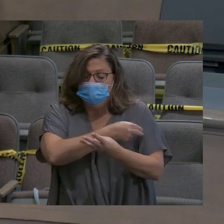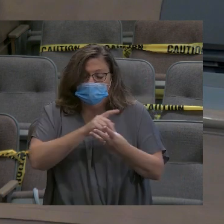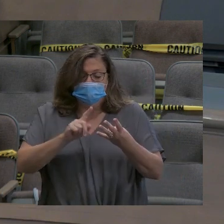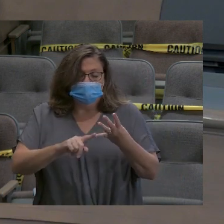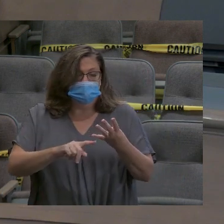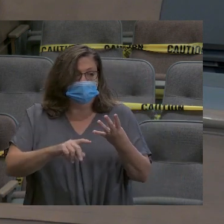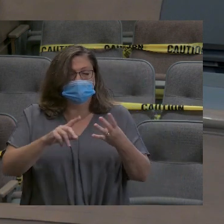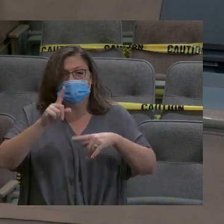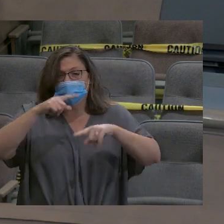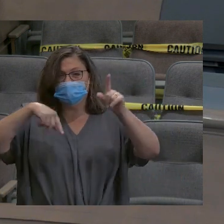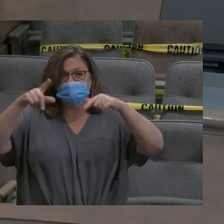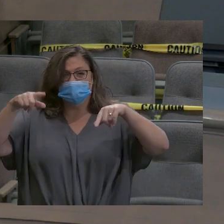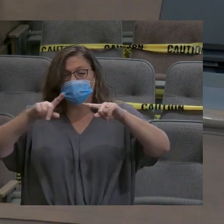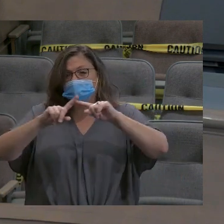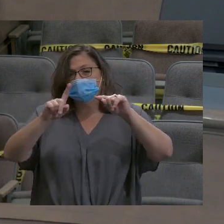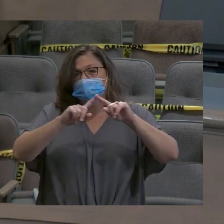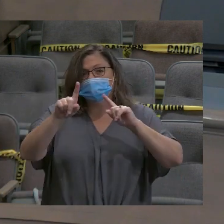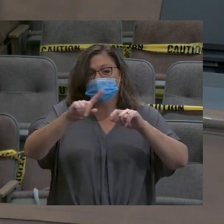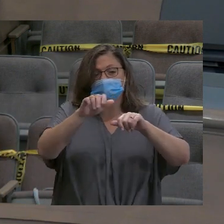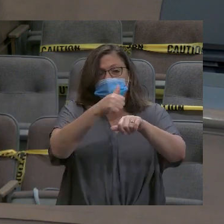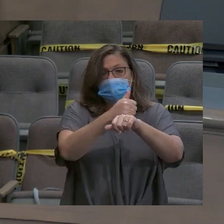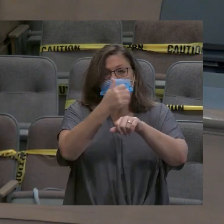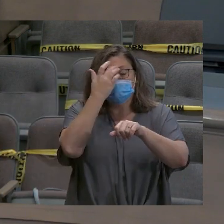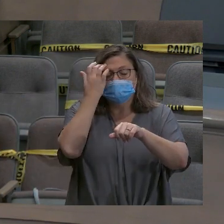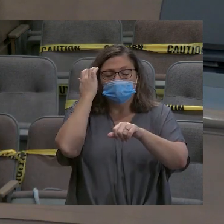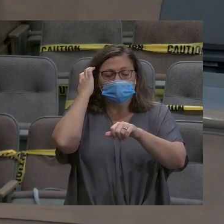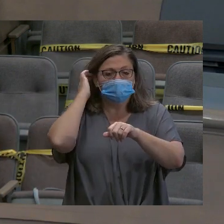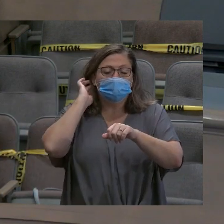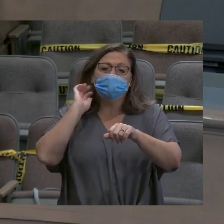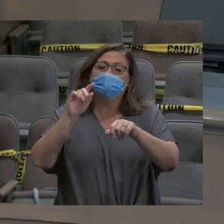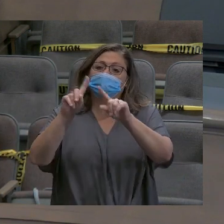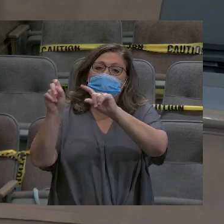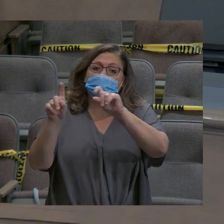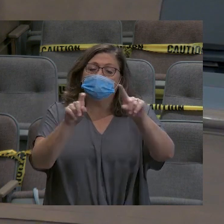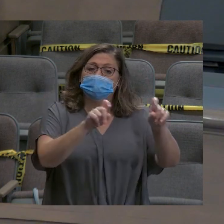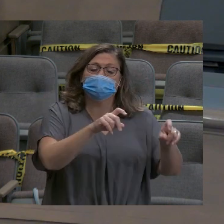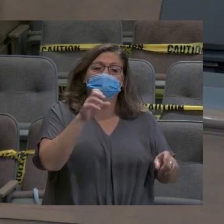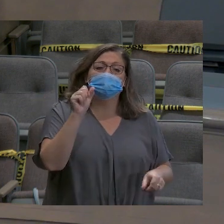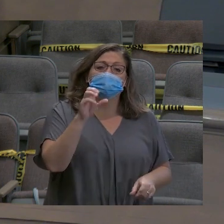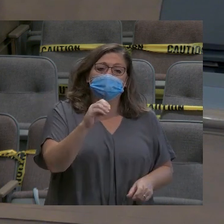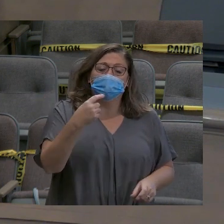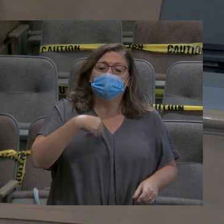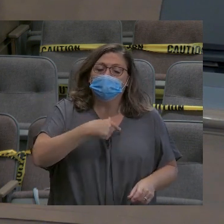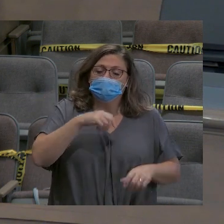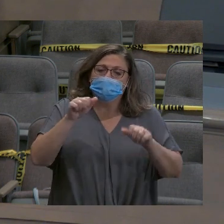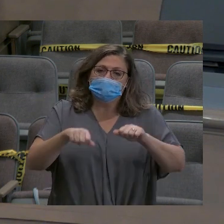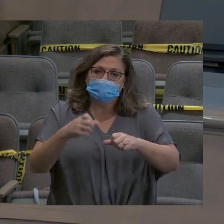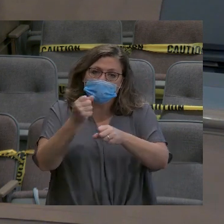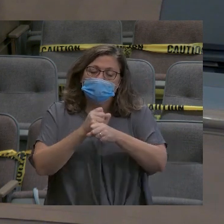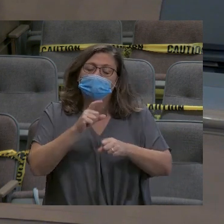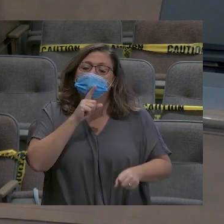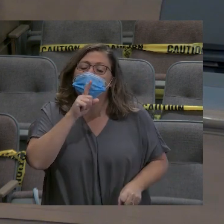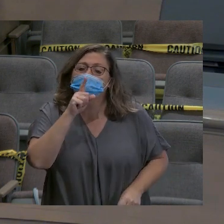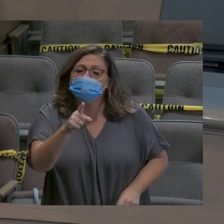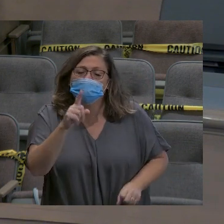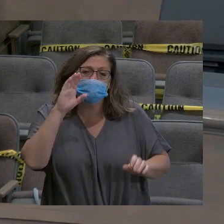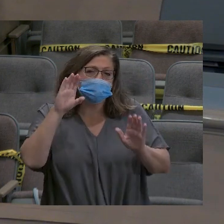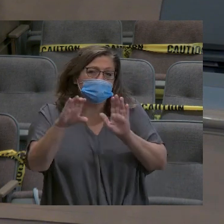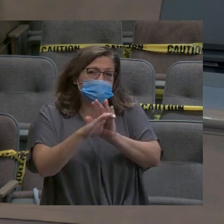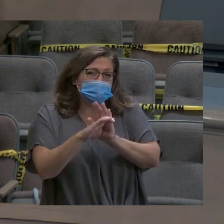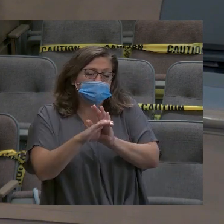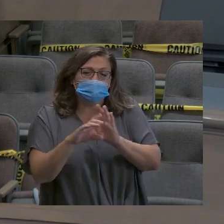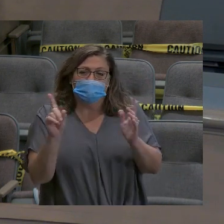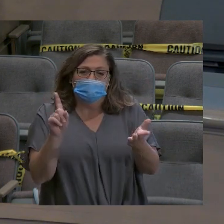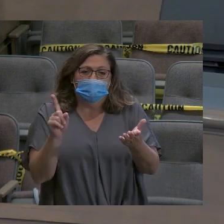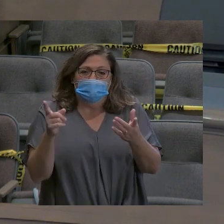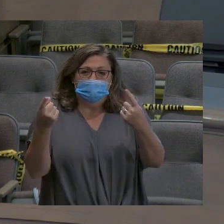the various different testing facilities that we have in the community, so that we could actually get a real-time picture of where we